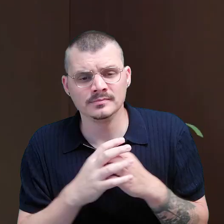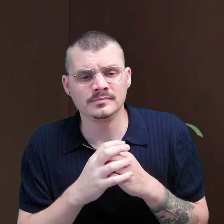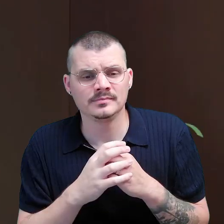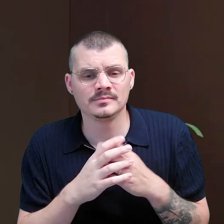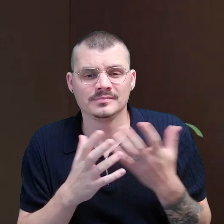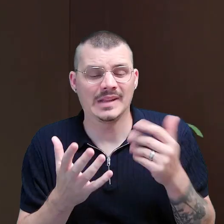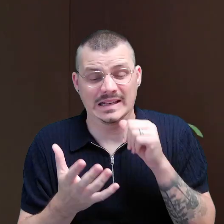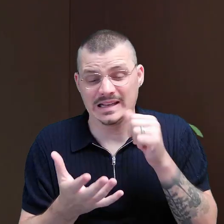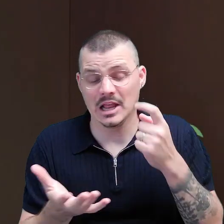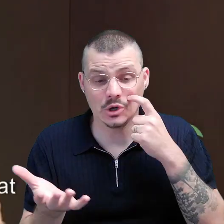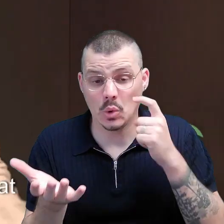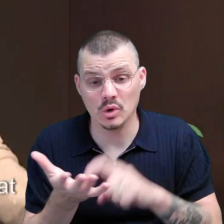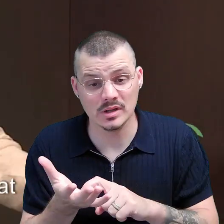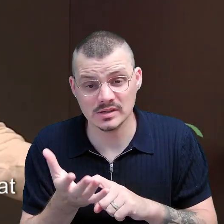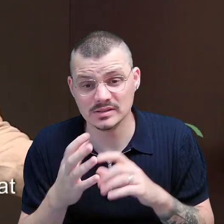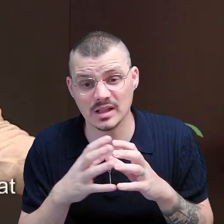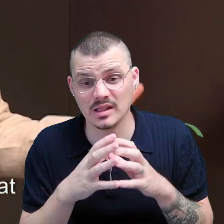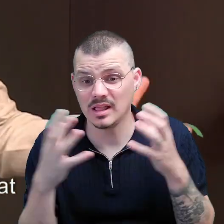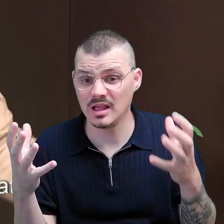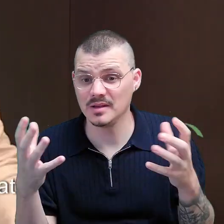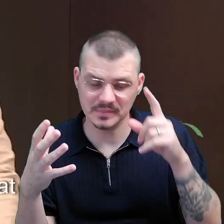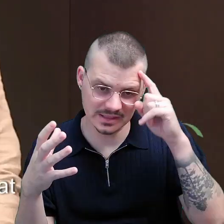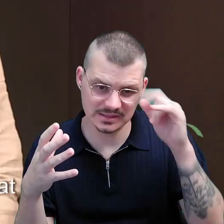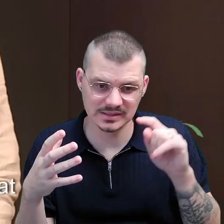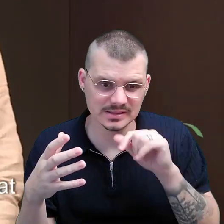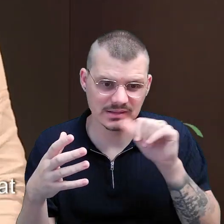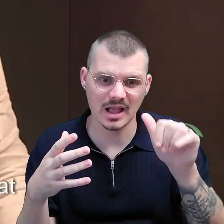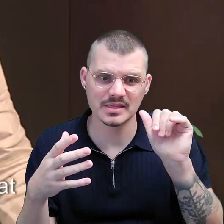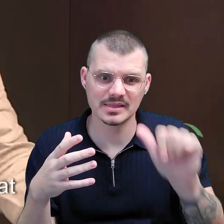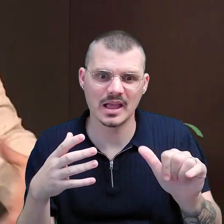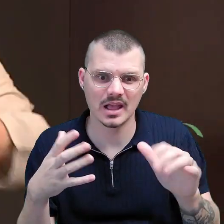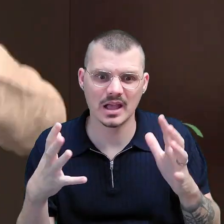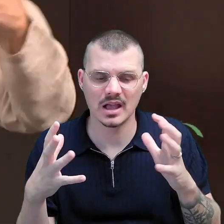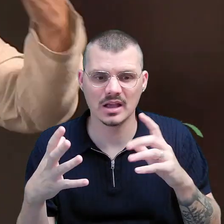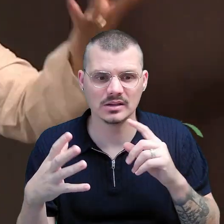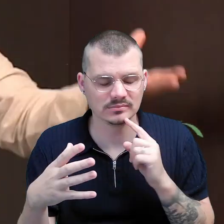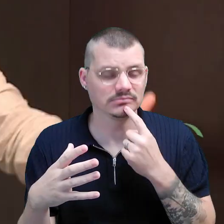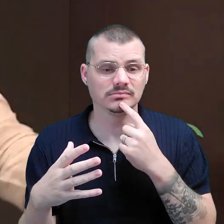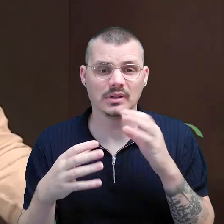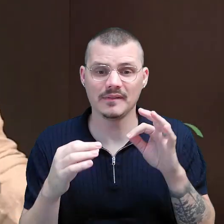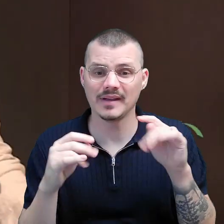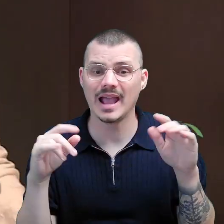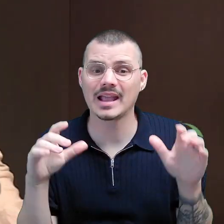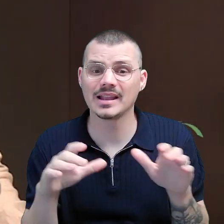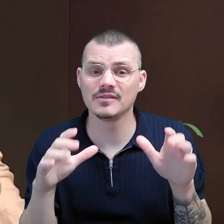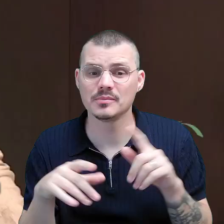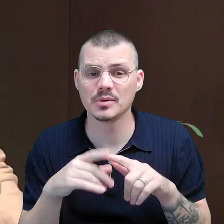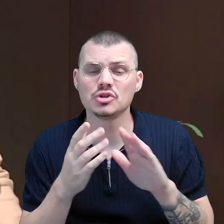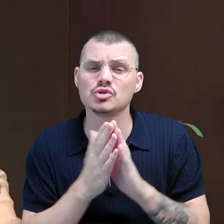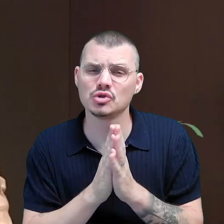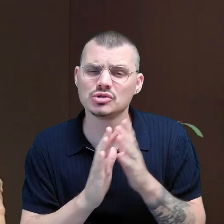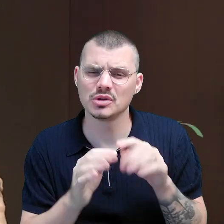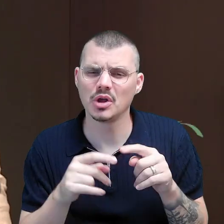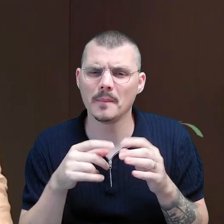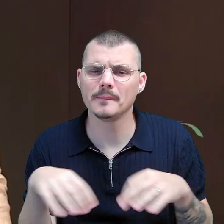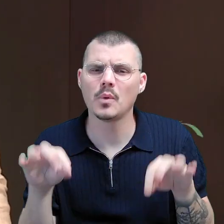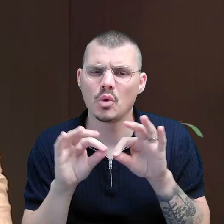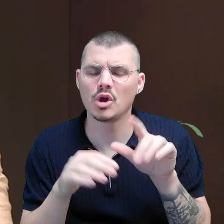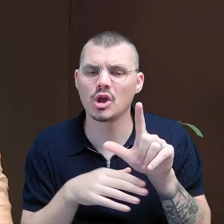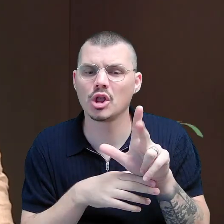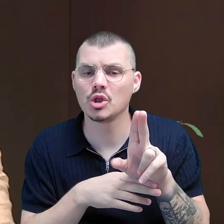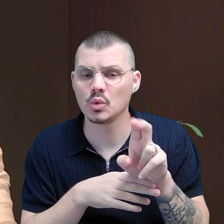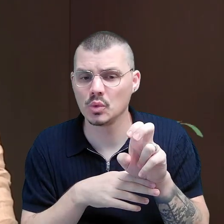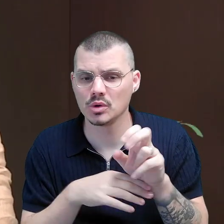So, it's not noticed a lot because it's not that dramatic of an activity, but it turns out to be an